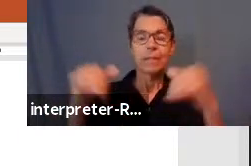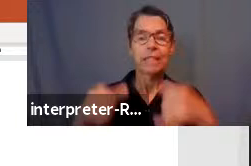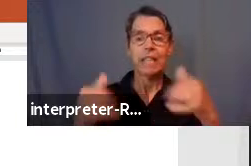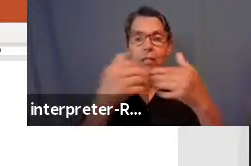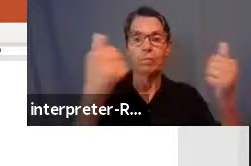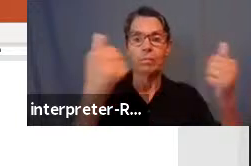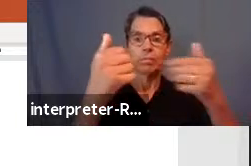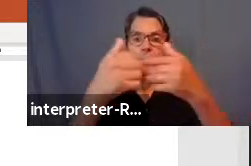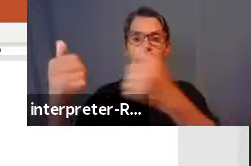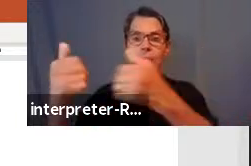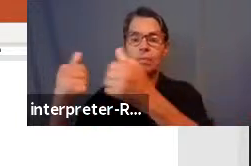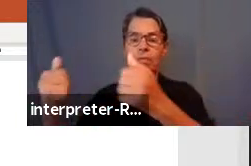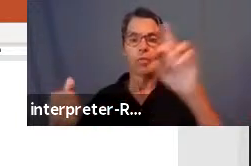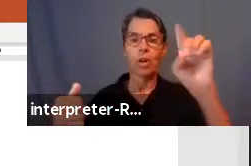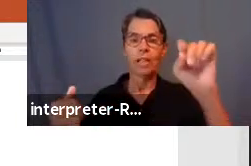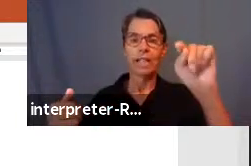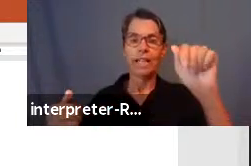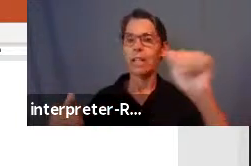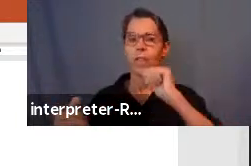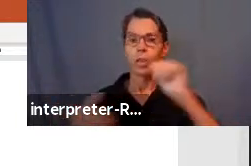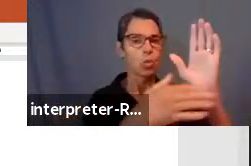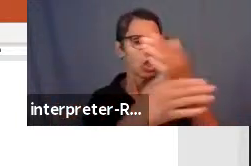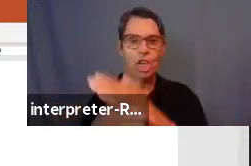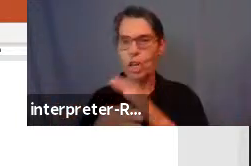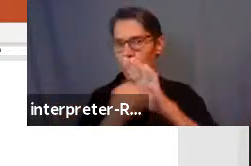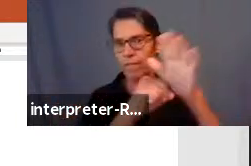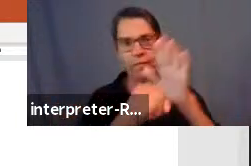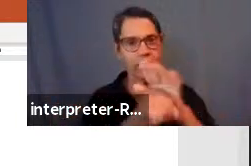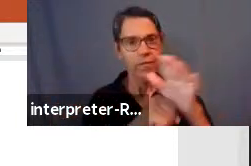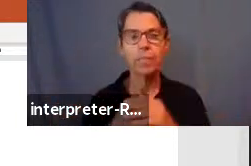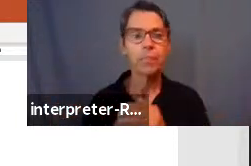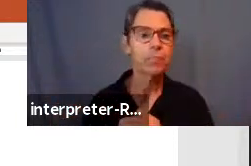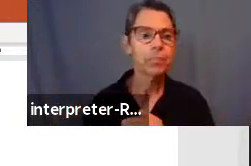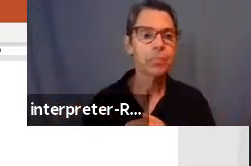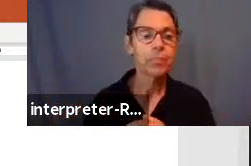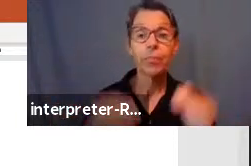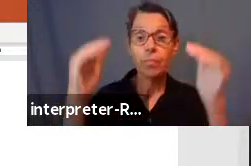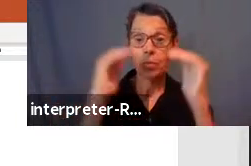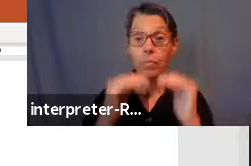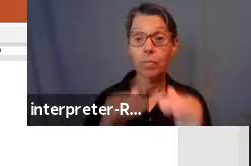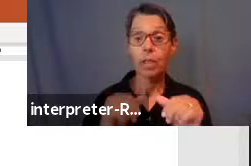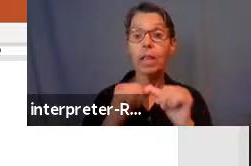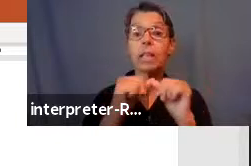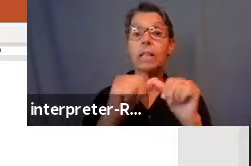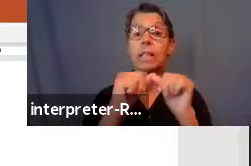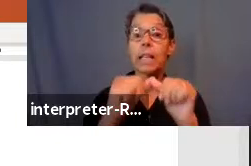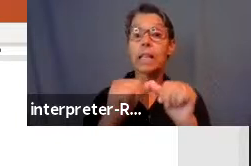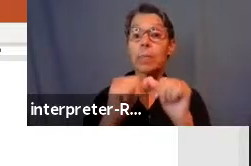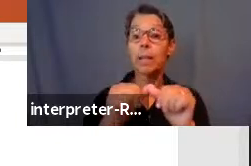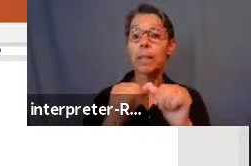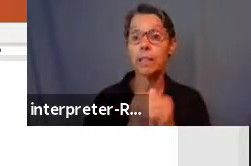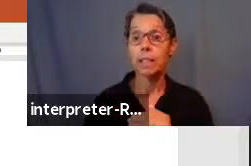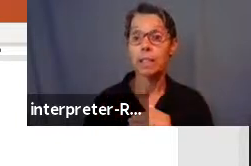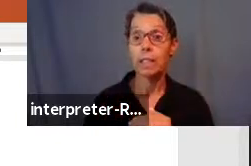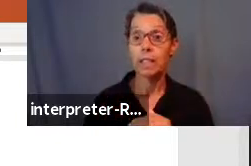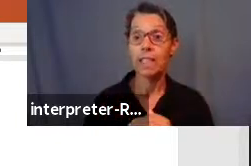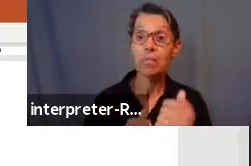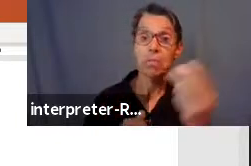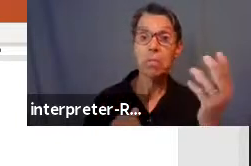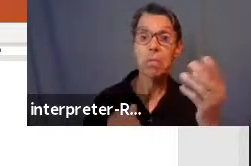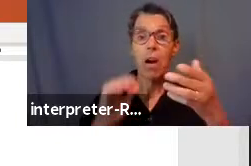to data infrastructure. And then, as we talked about before, some sustainability. Some of our partners kind of come and